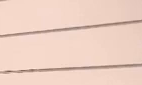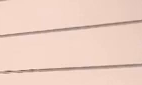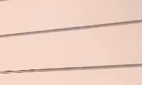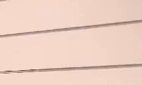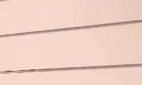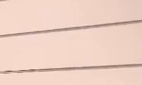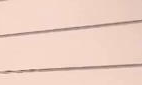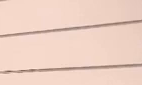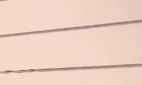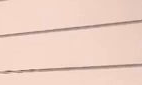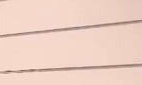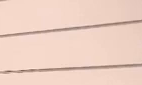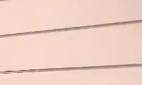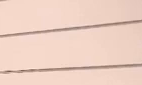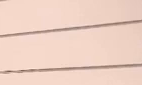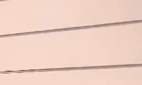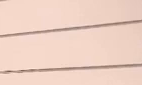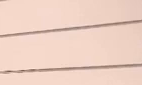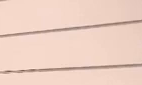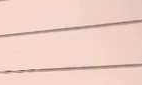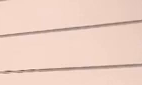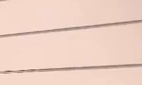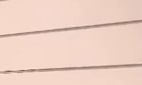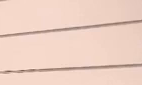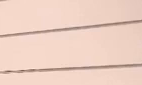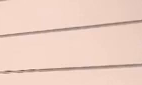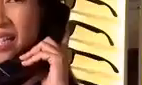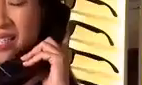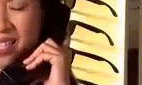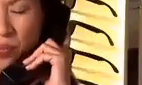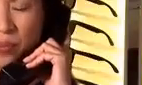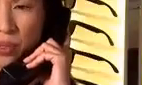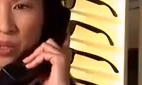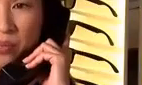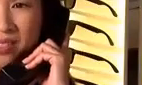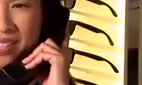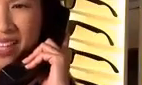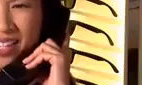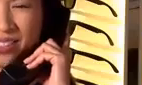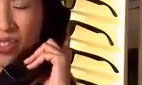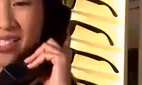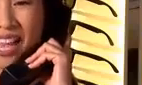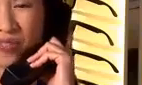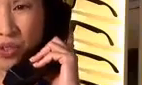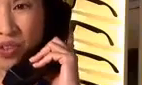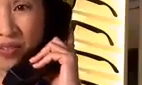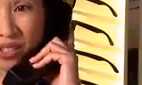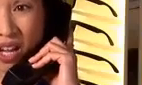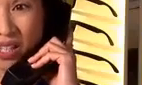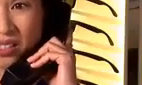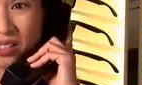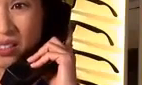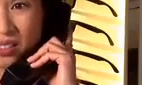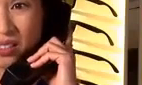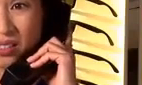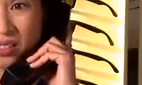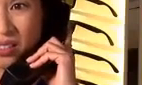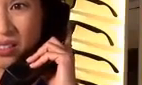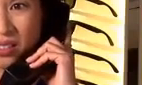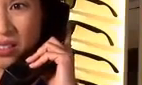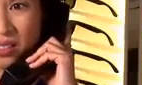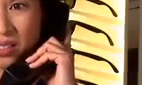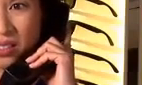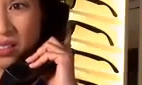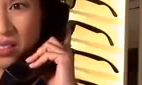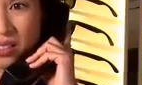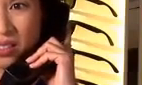do. Let's see how this situation should have been handled. Can someone meet with me, say, just after 5 o'clock? Well,